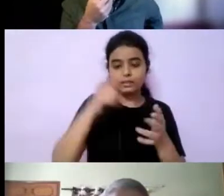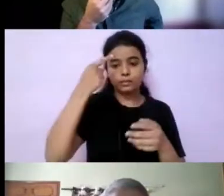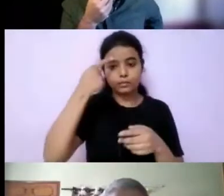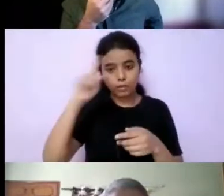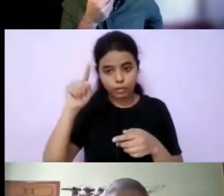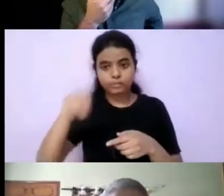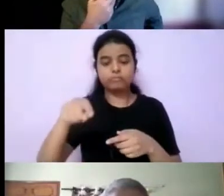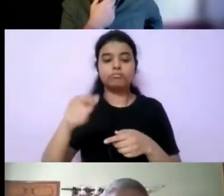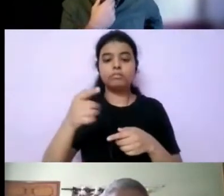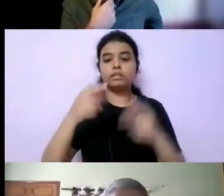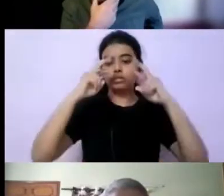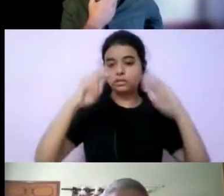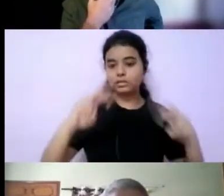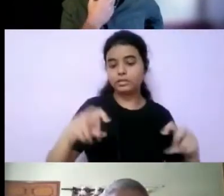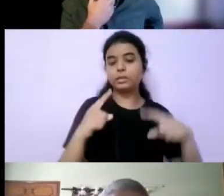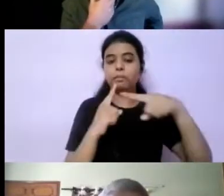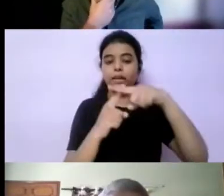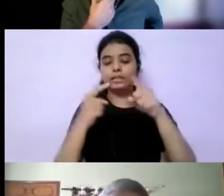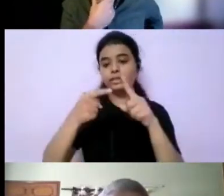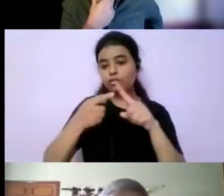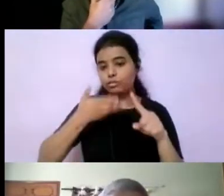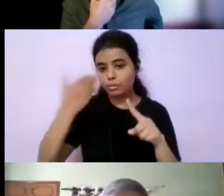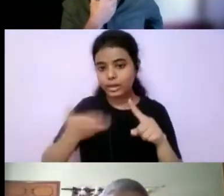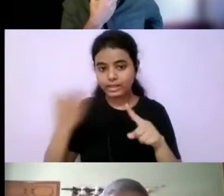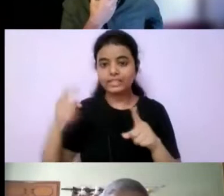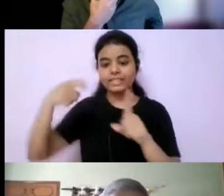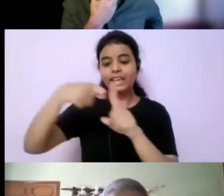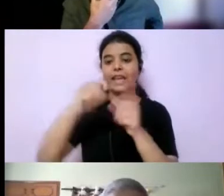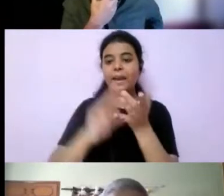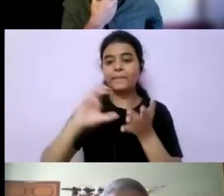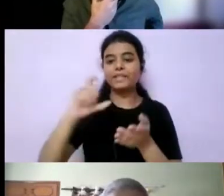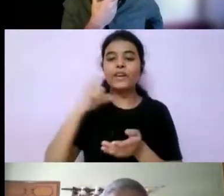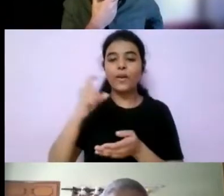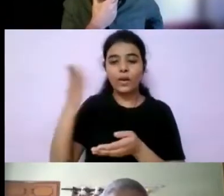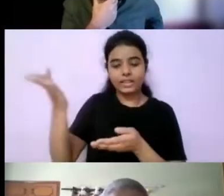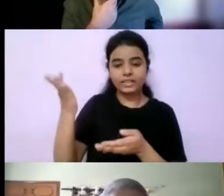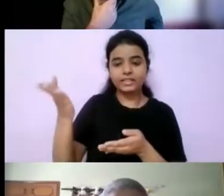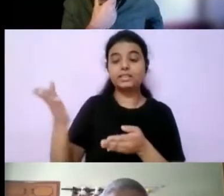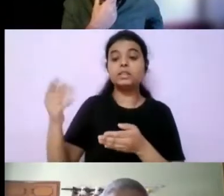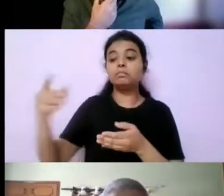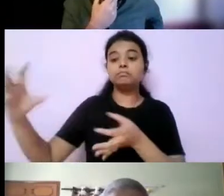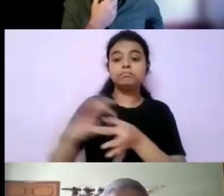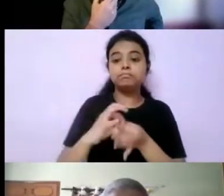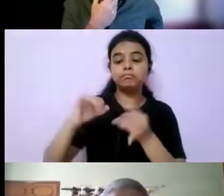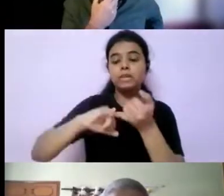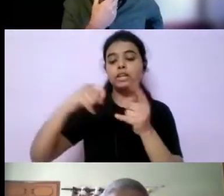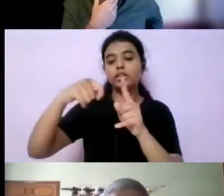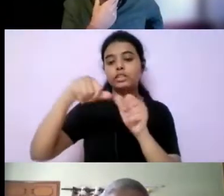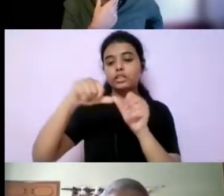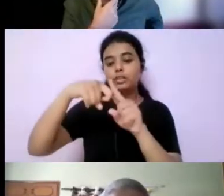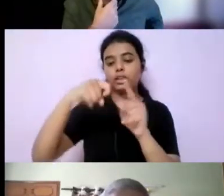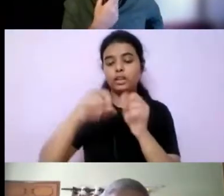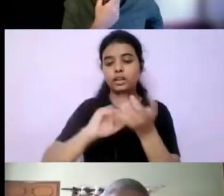in collaboration with Saksham. The Center for Disability Research and